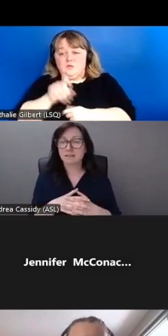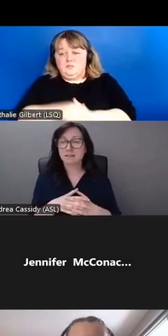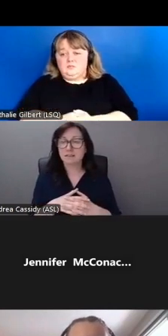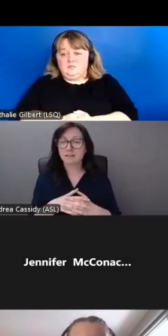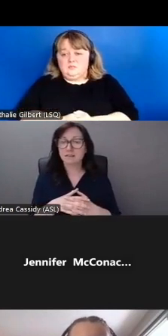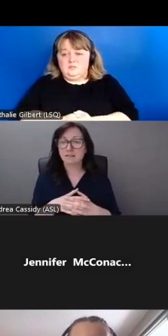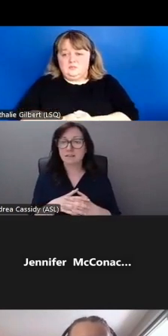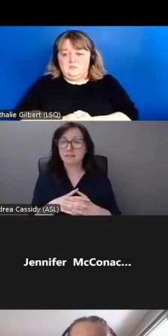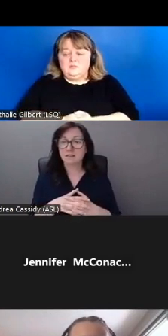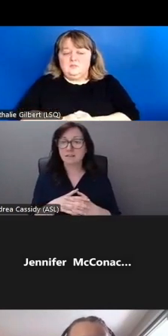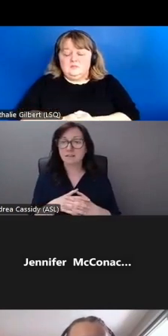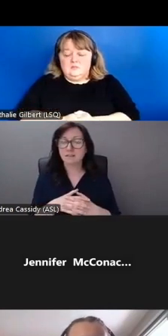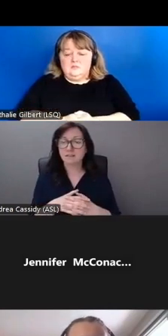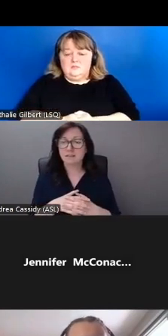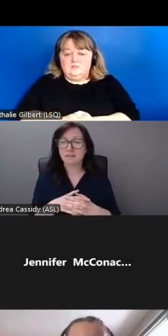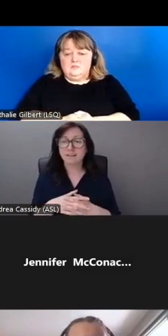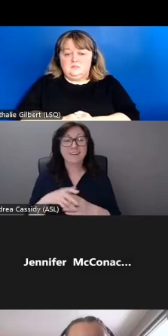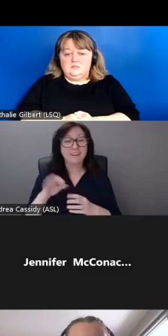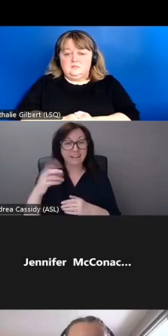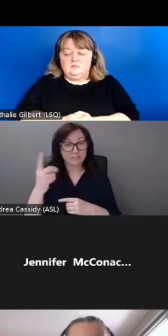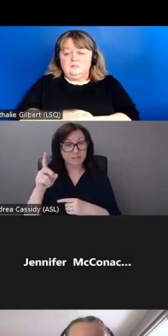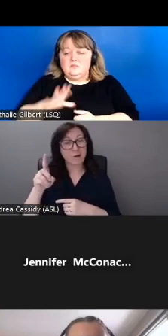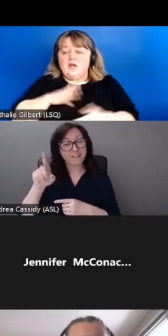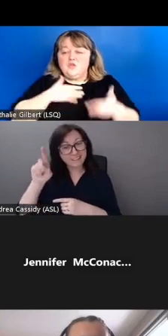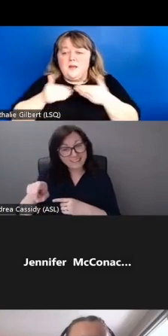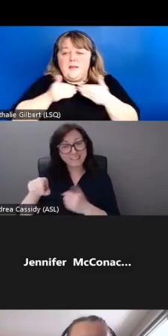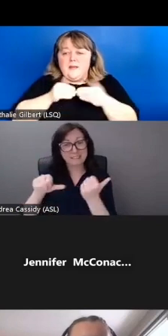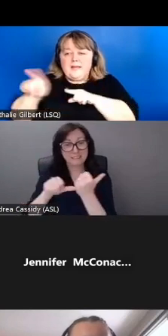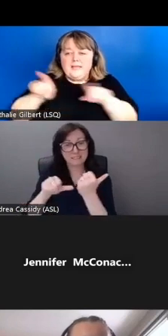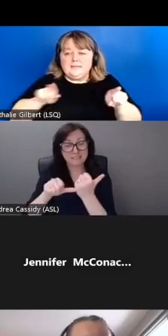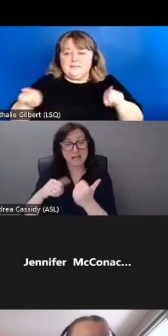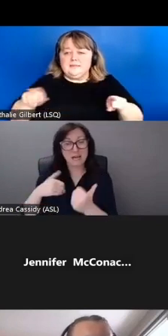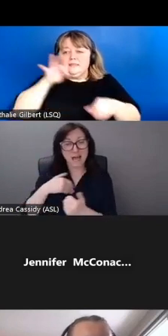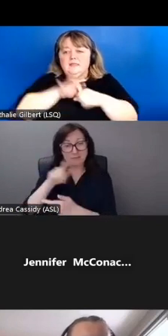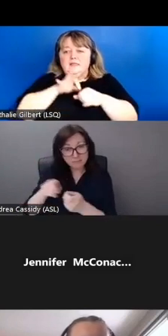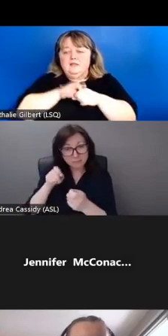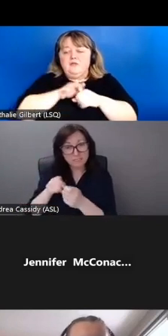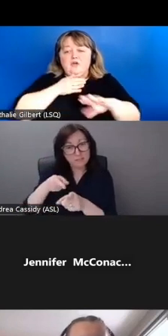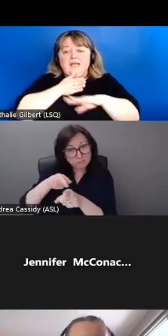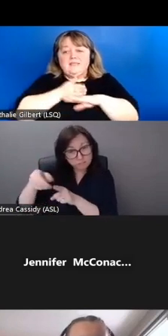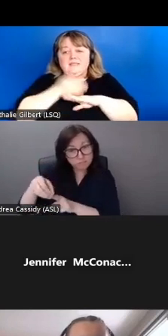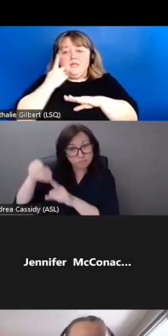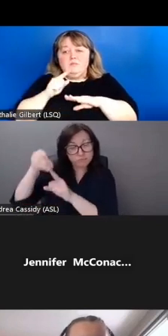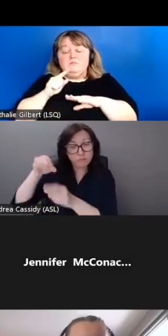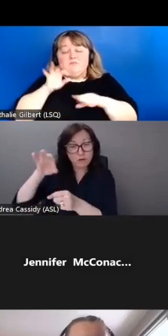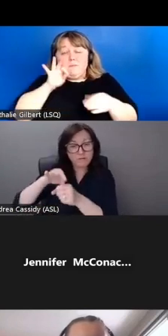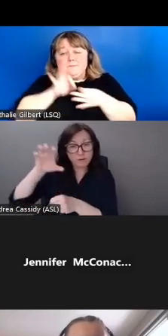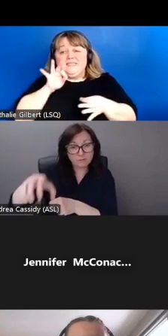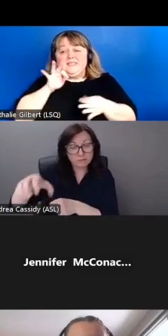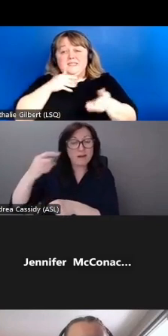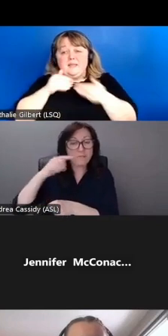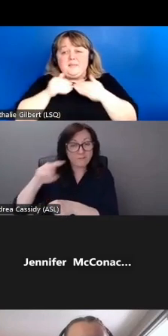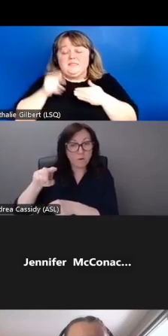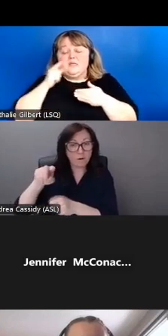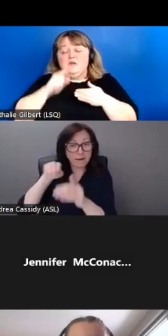accessible voting areas for people who need assistance? So I'm thinking, are there specific polling stations or locations that would like